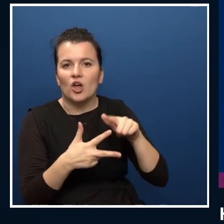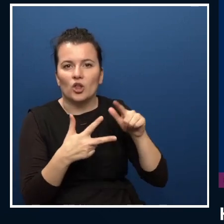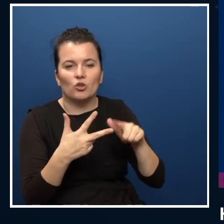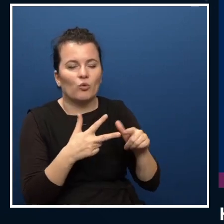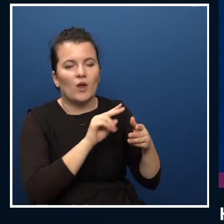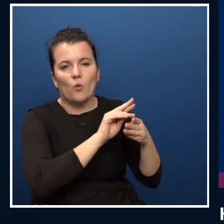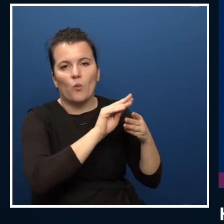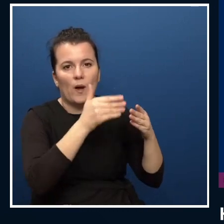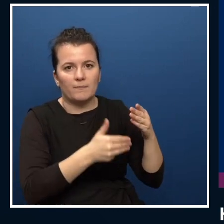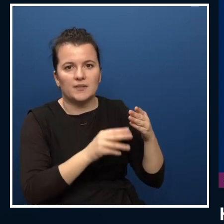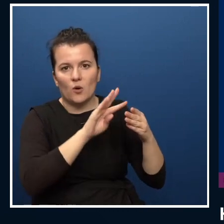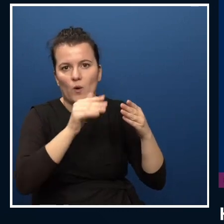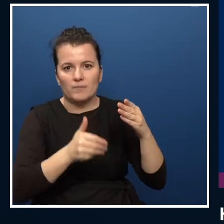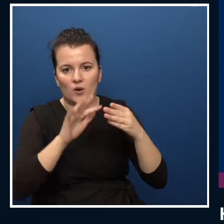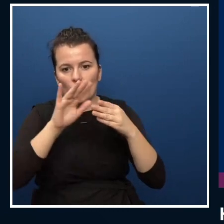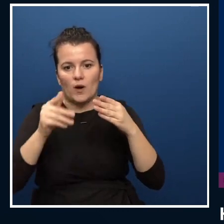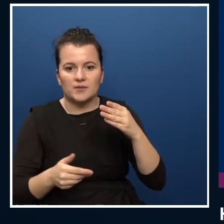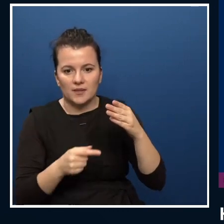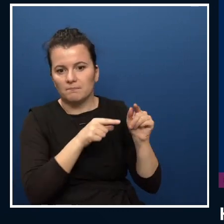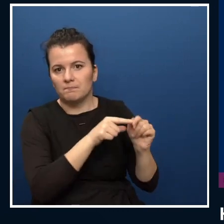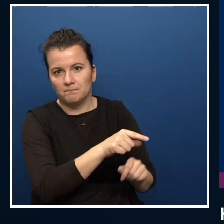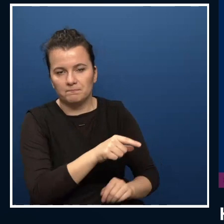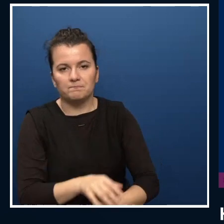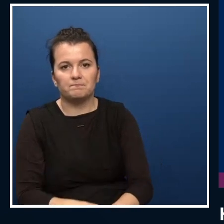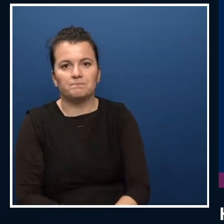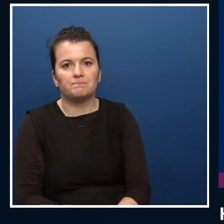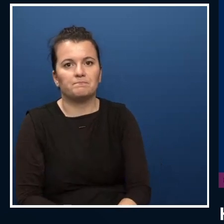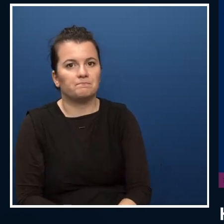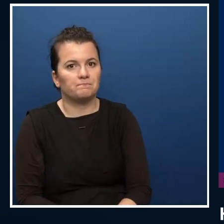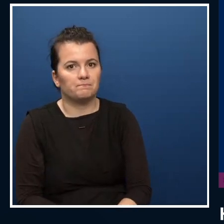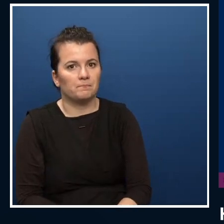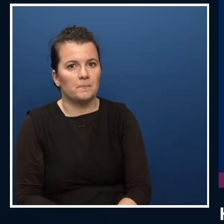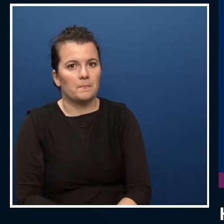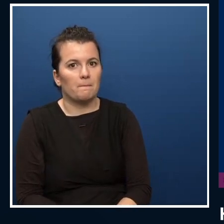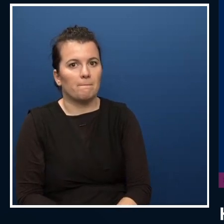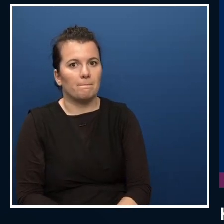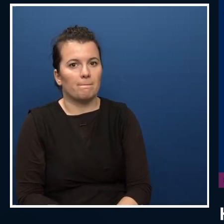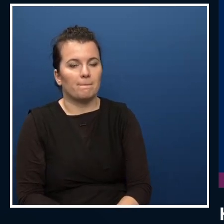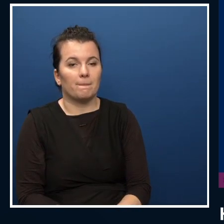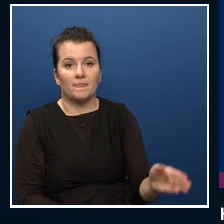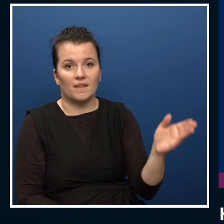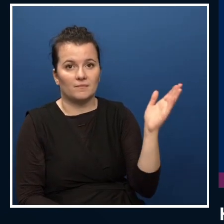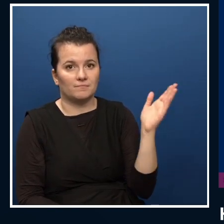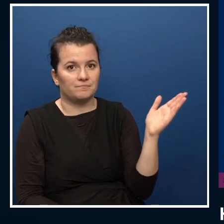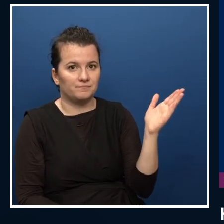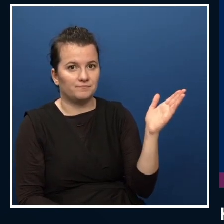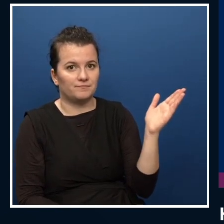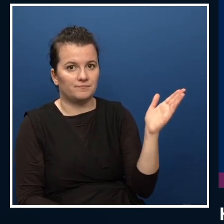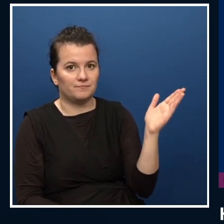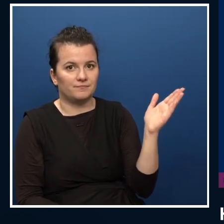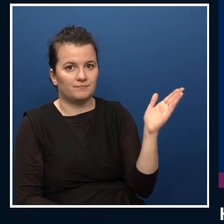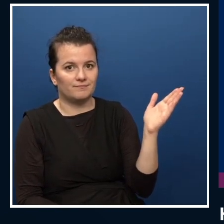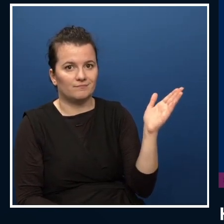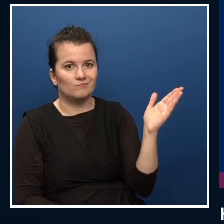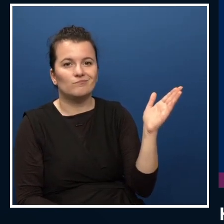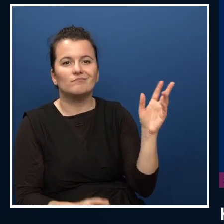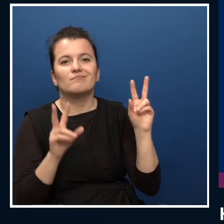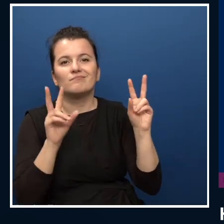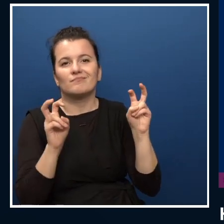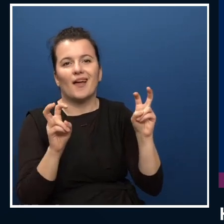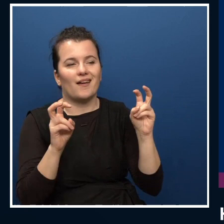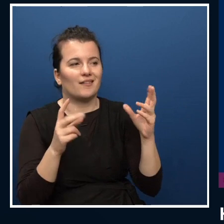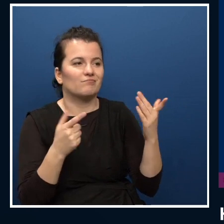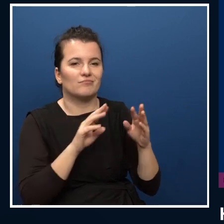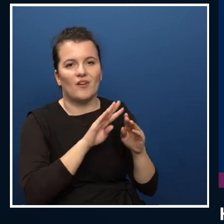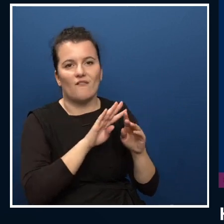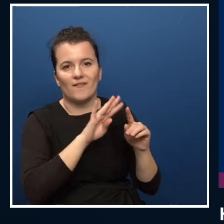So if we go to Hanselman.com, this is my brochureware website. It's the home page. It has